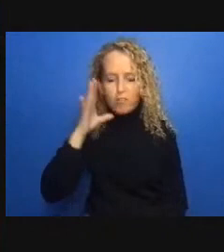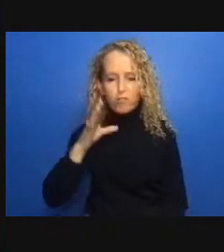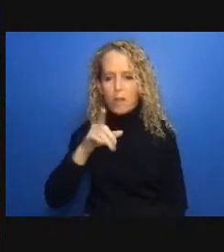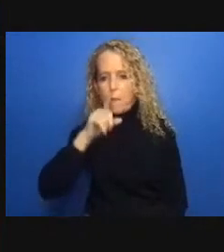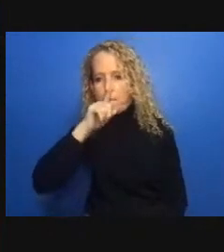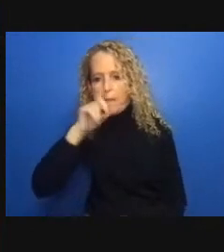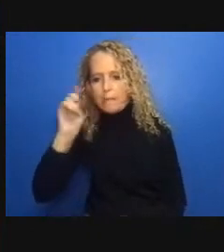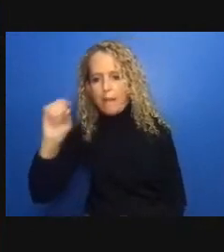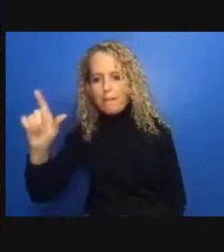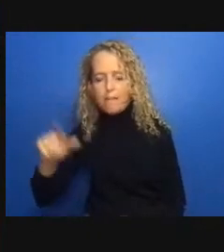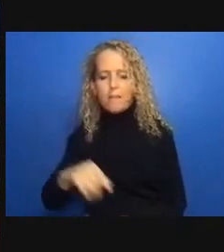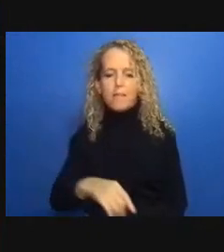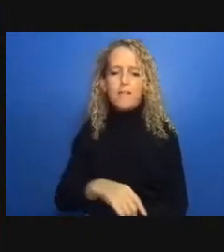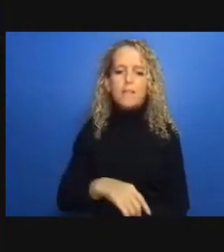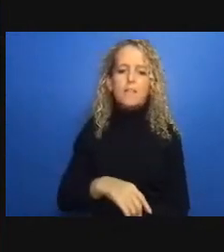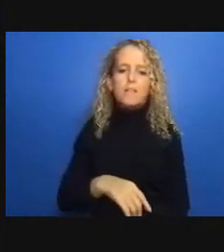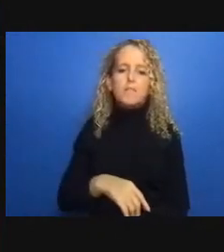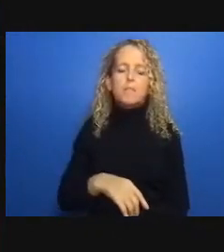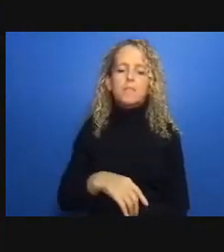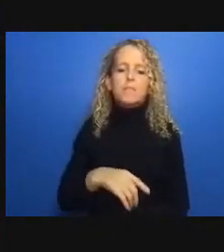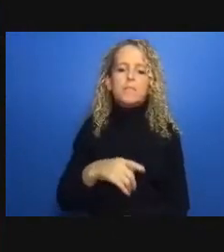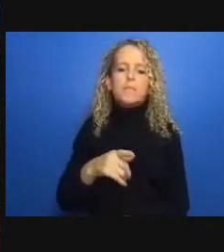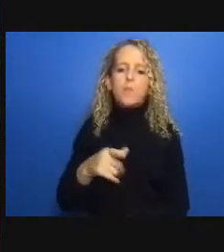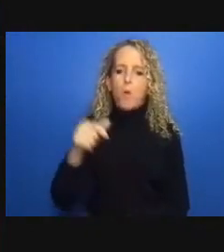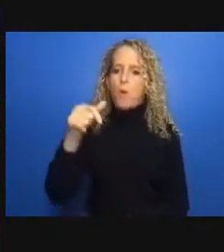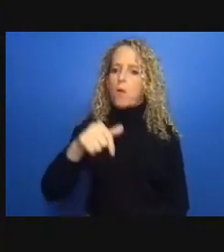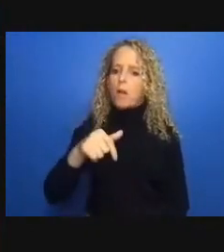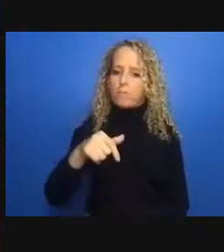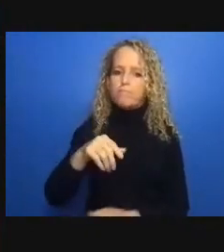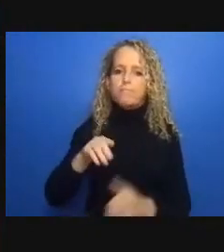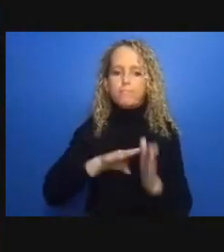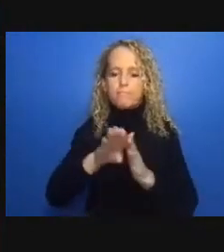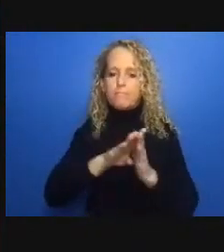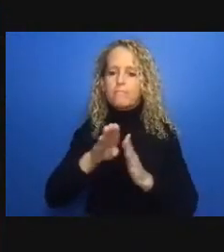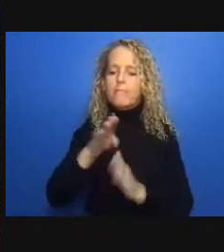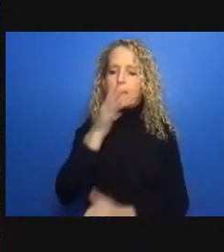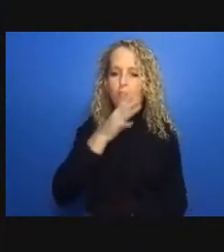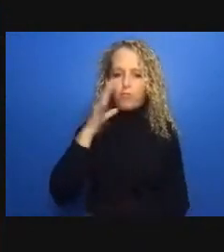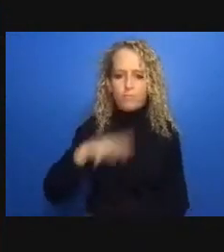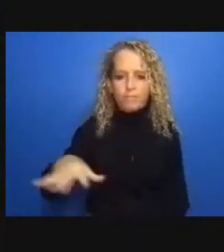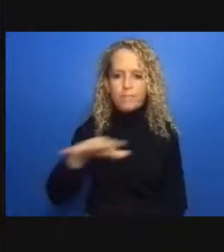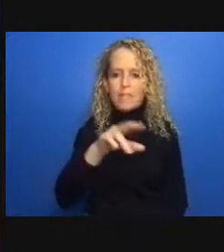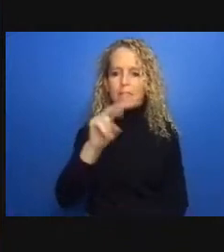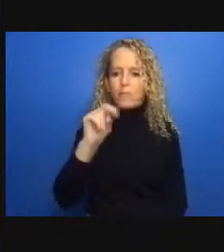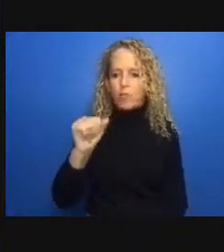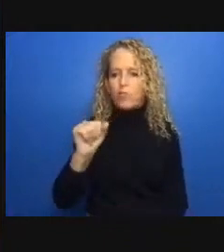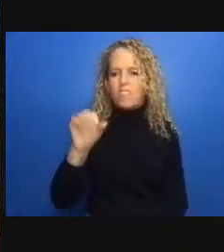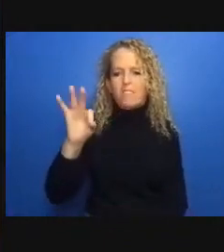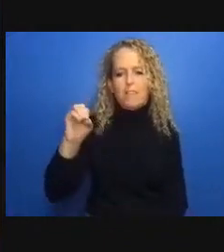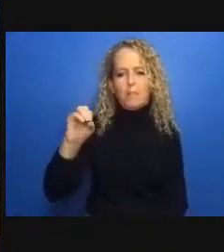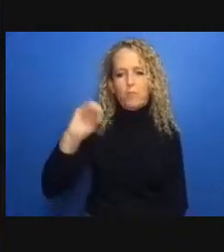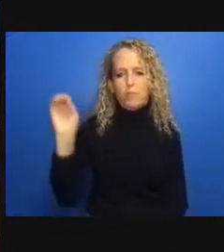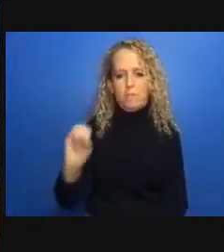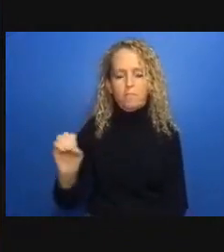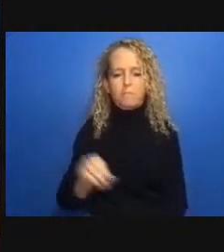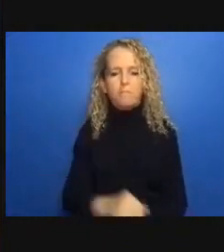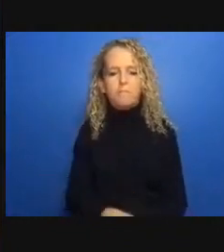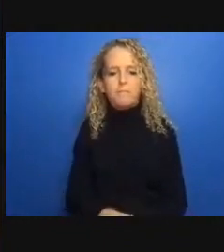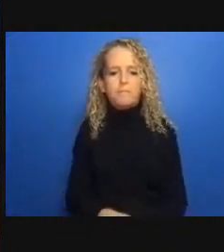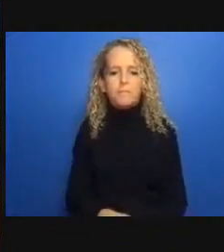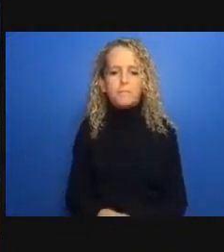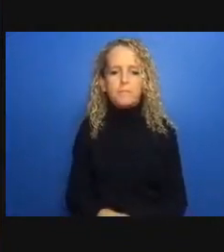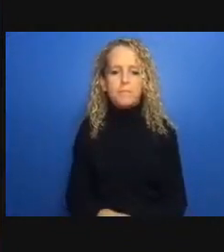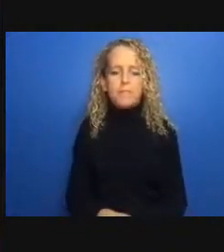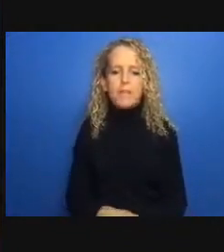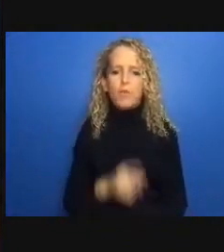of agricultural production in Nova Scotia. I'm very happy to be on the panel today and really enjoyed listening to the previous speakers. And it